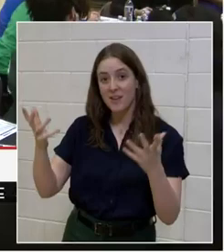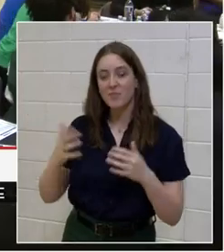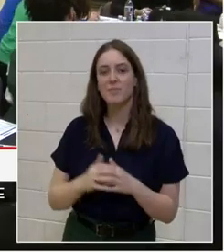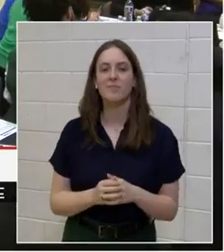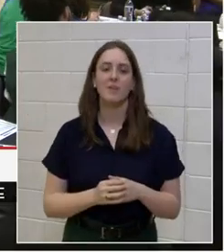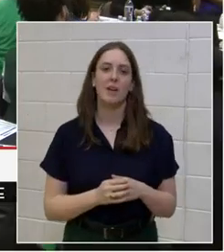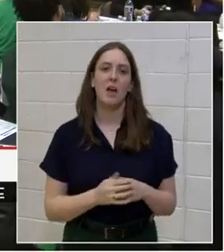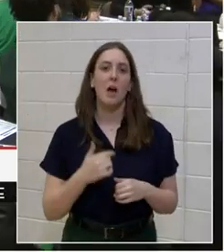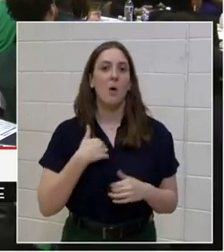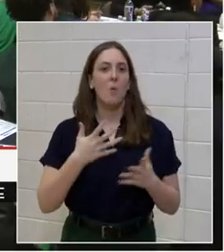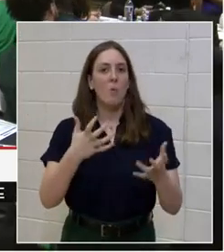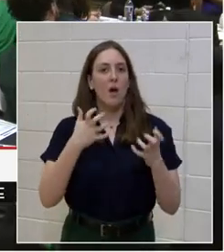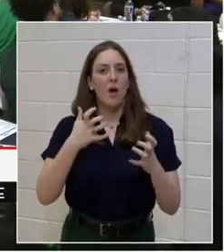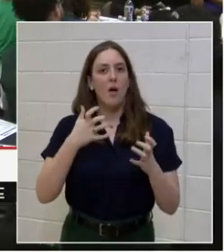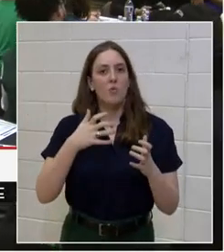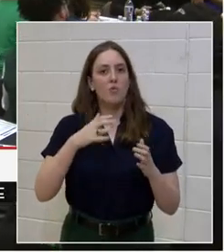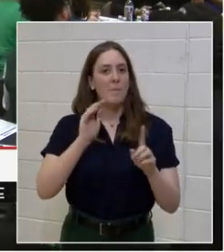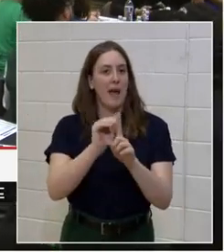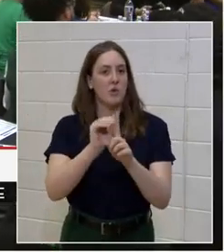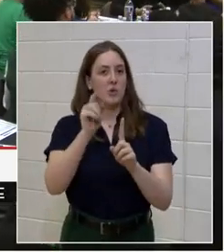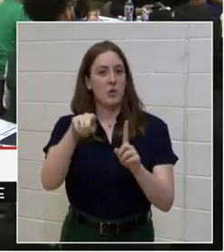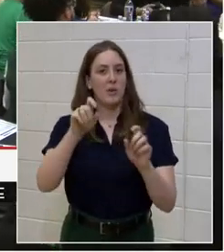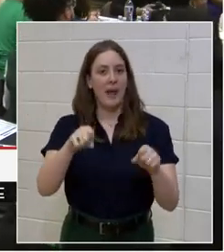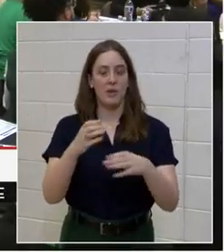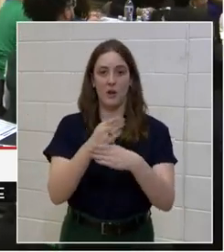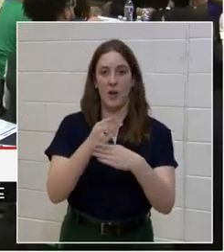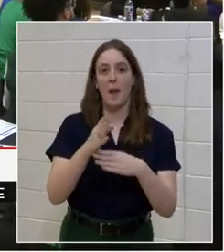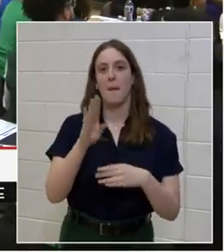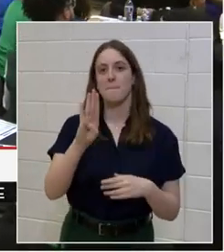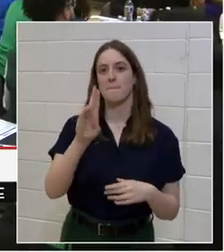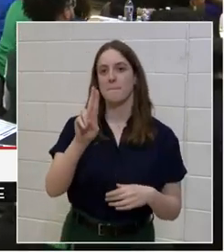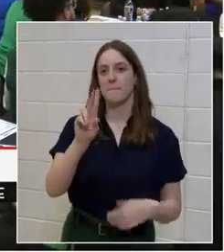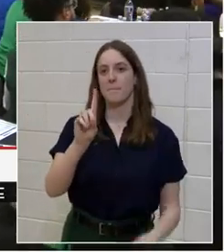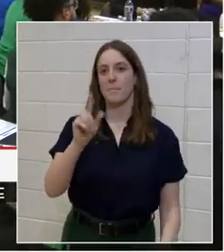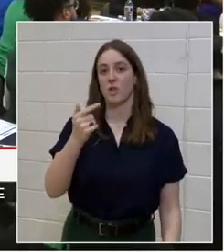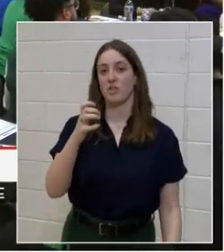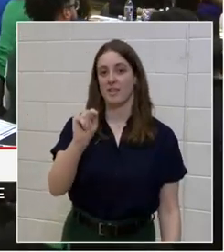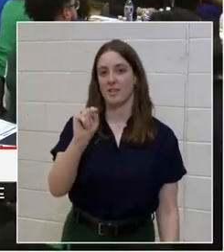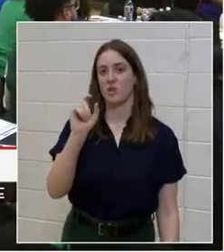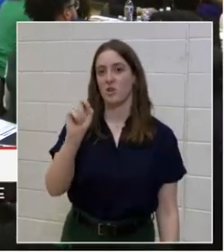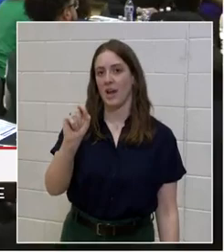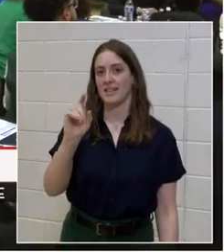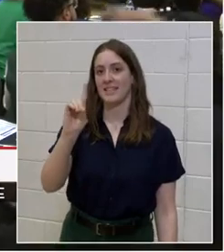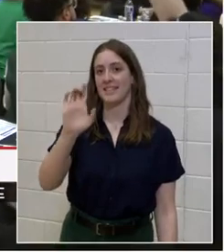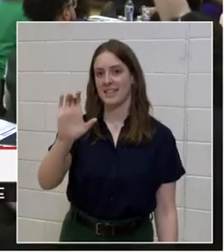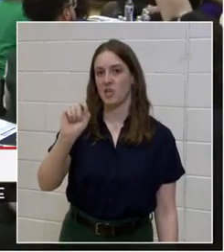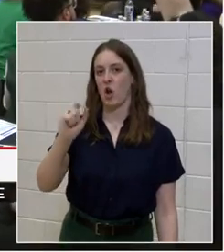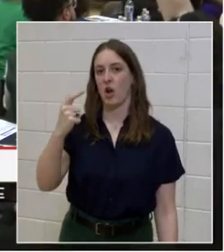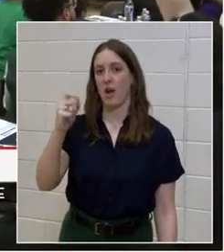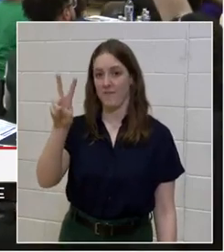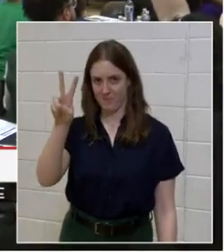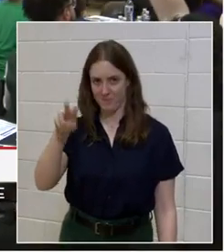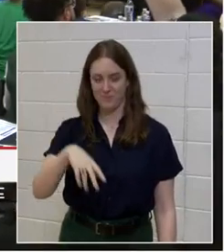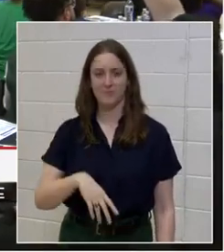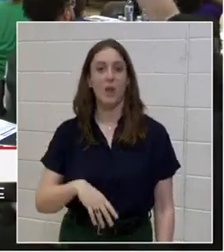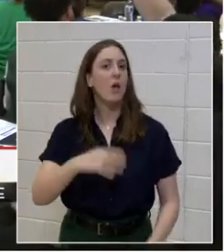can continue sharing at budget.dc.gov. Our final table.